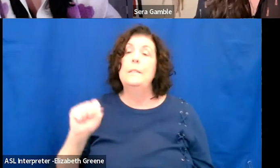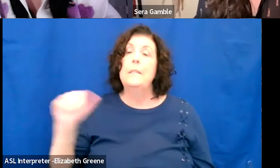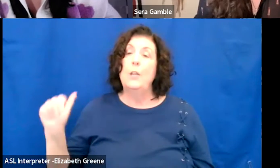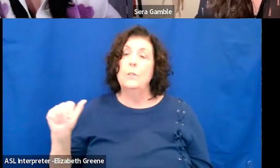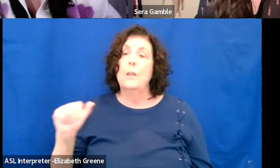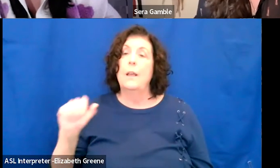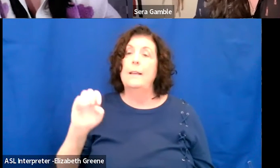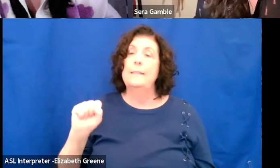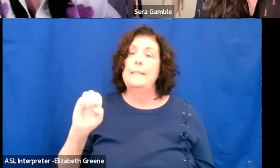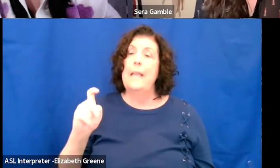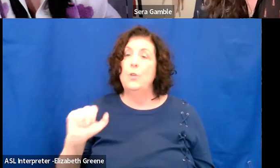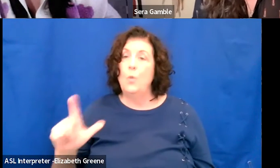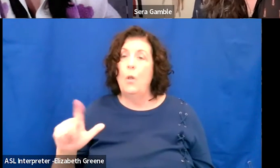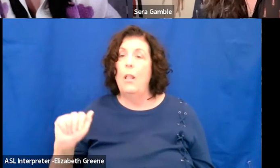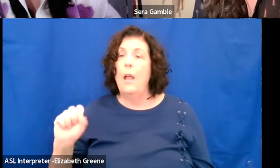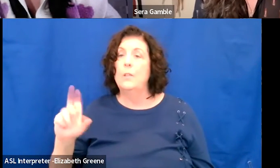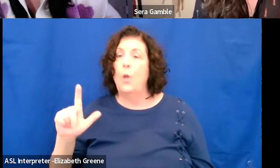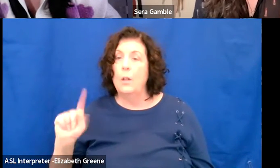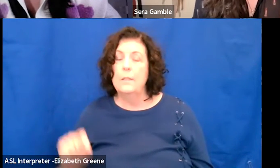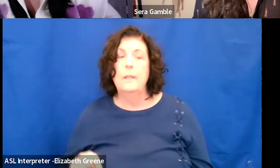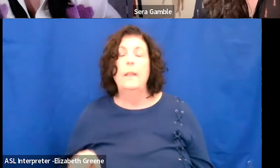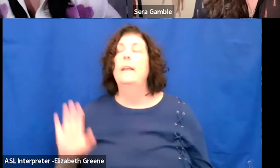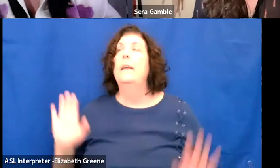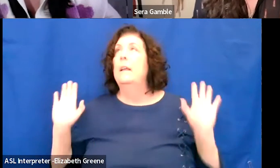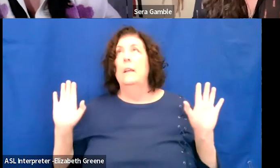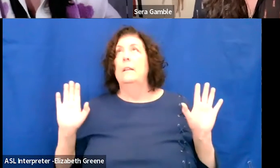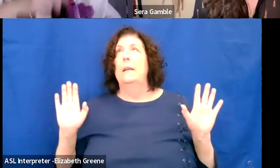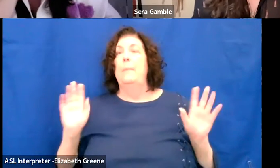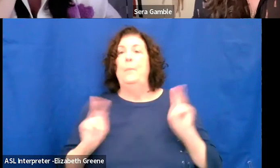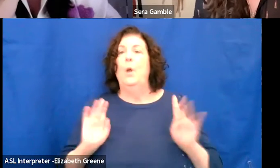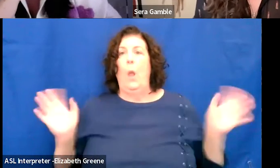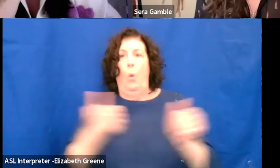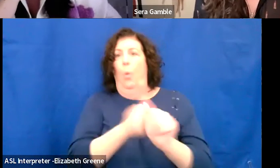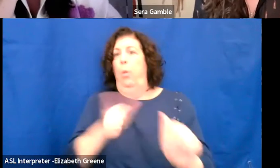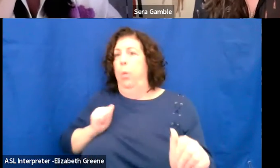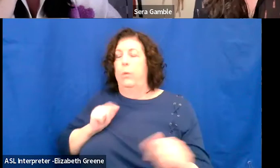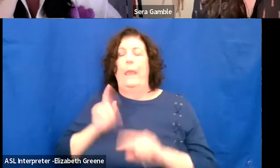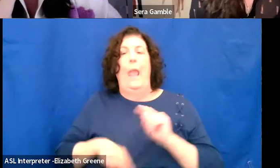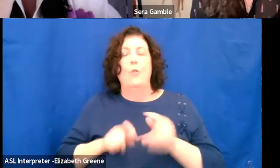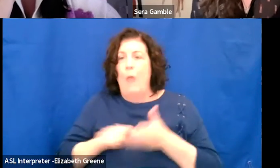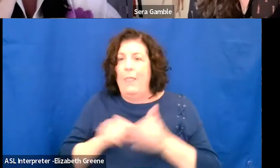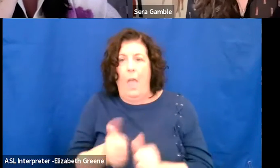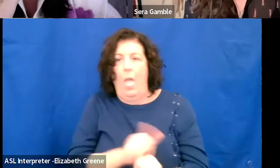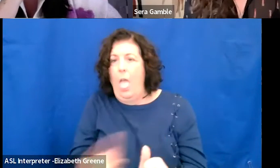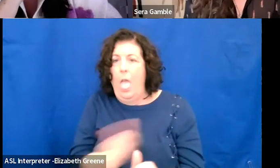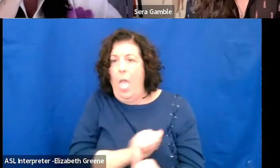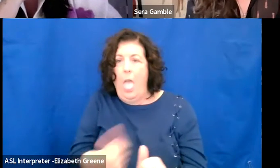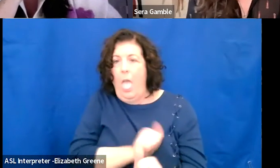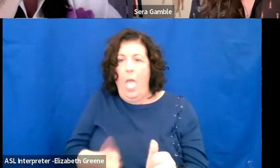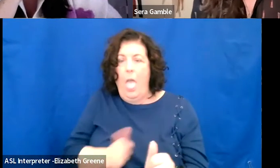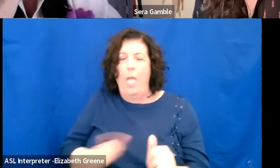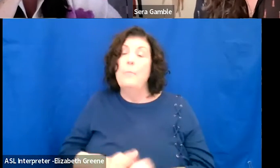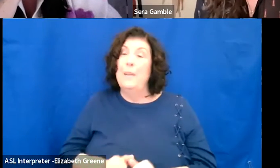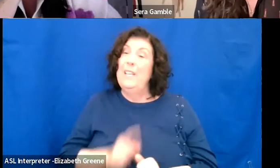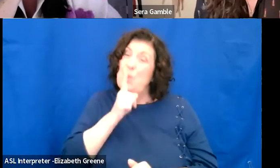whoever's name is on this episode is going to get some tweets. And right. So part, it's a strange thing, but it is just true in 2023.